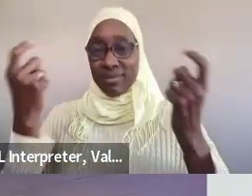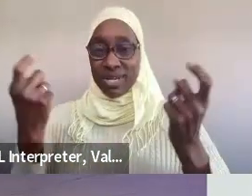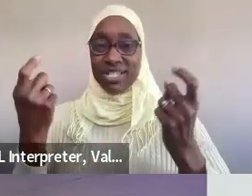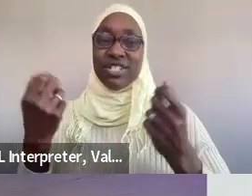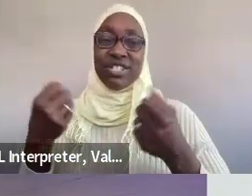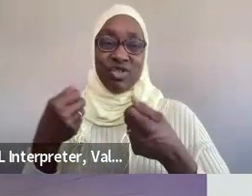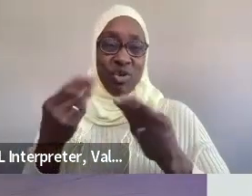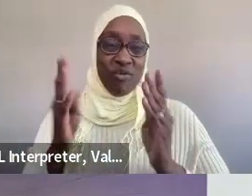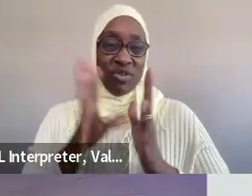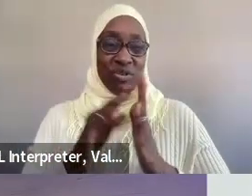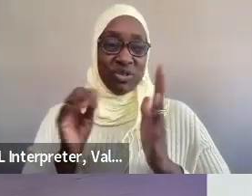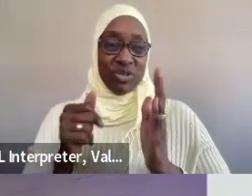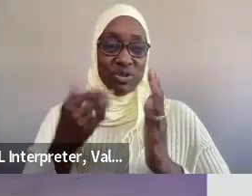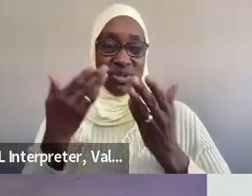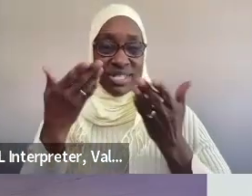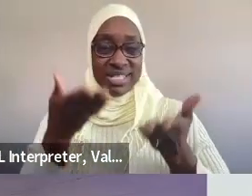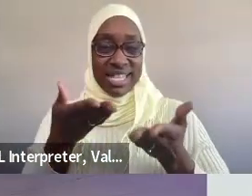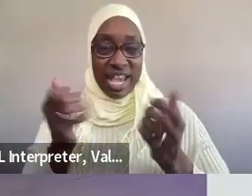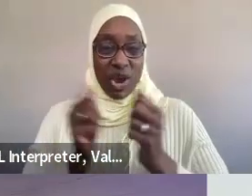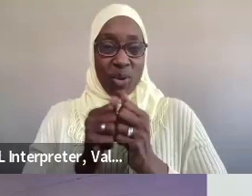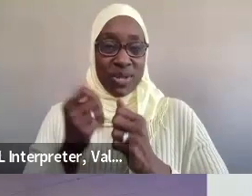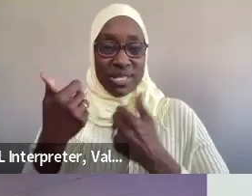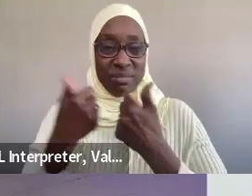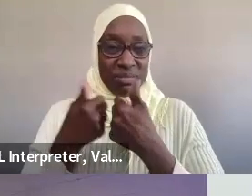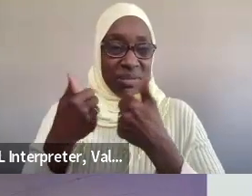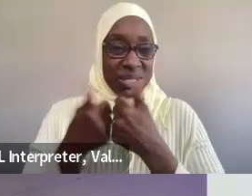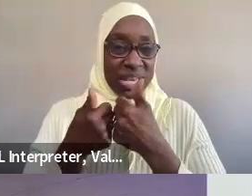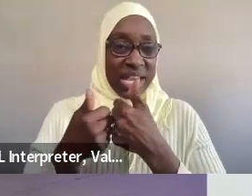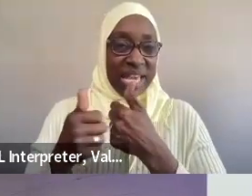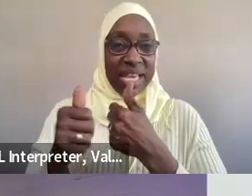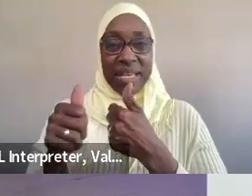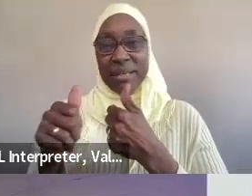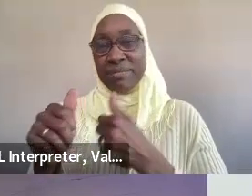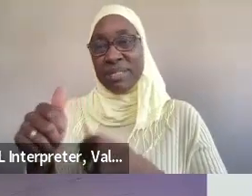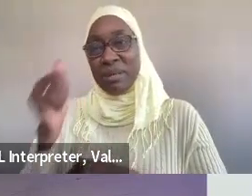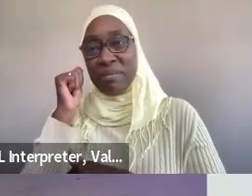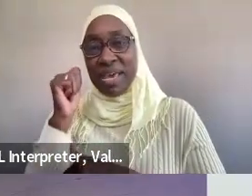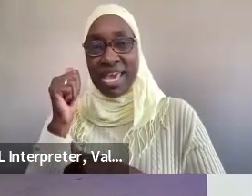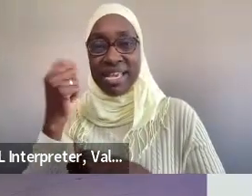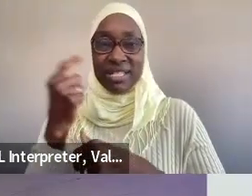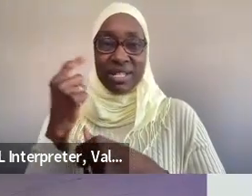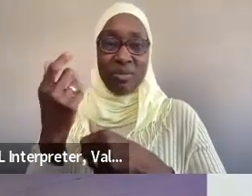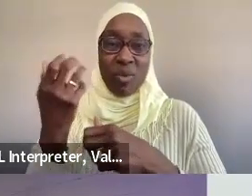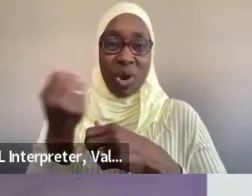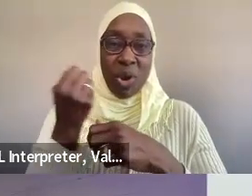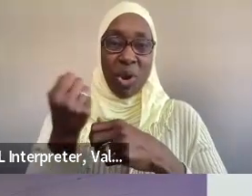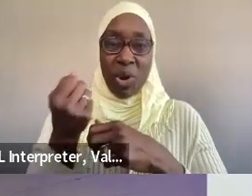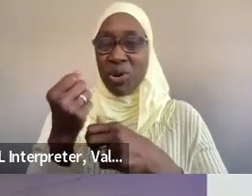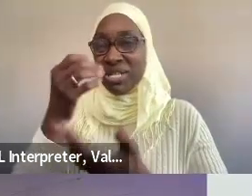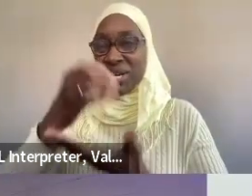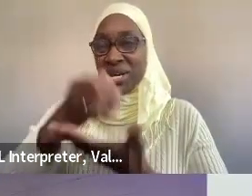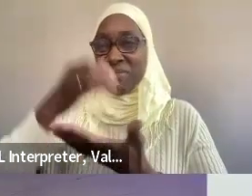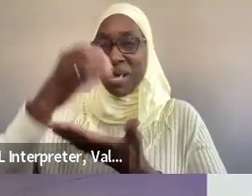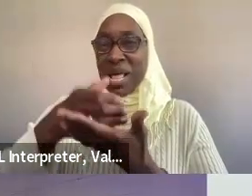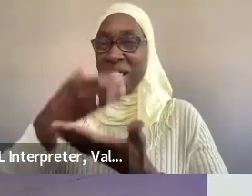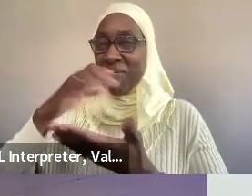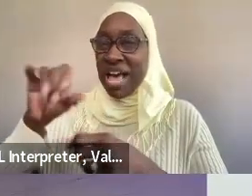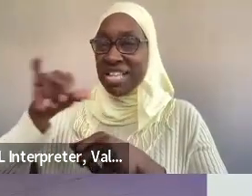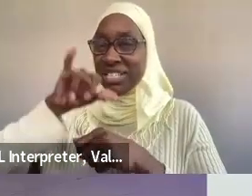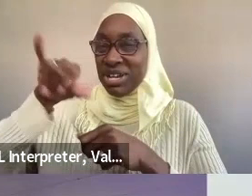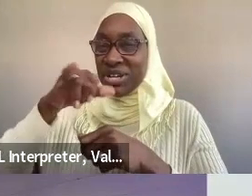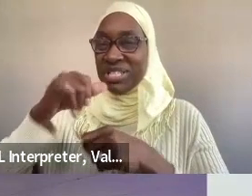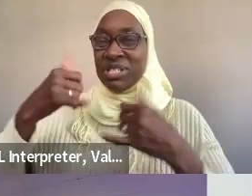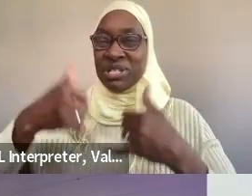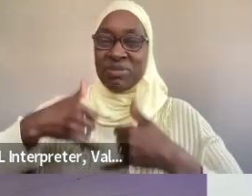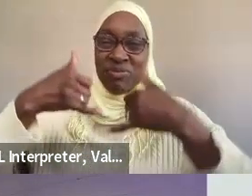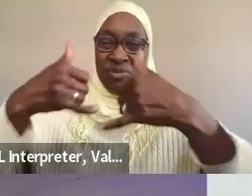are pictured with some games in the back, and there's someone holding a bottle of hot sauce, which was the prize that she won from the games that we